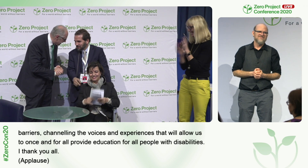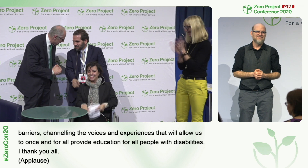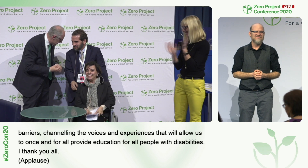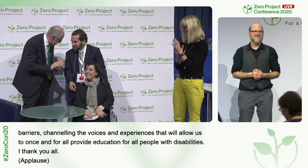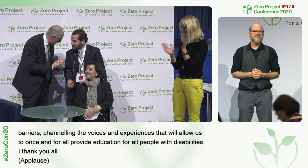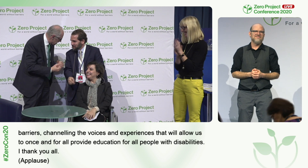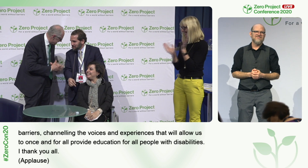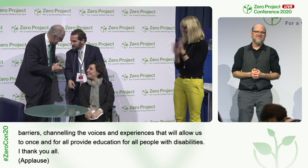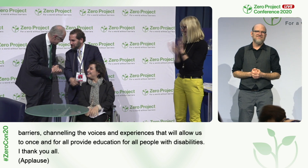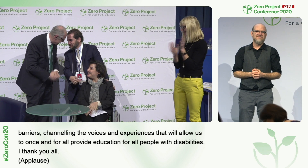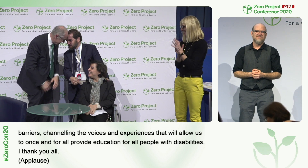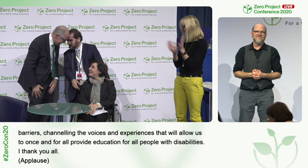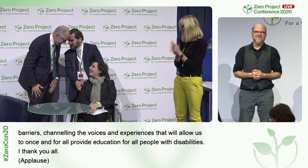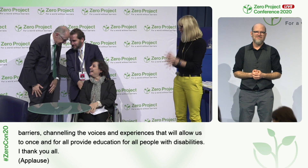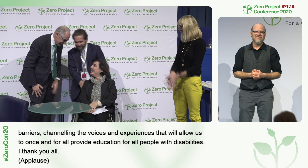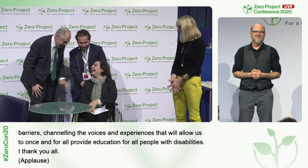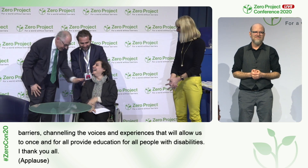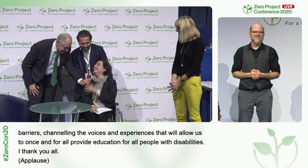I don't know. She tells